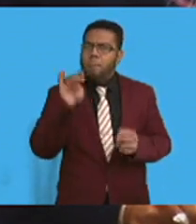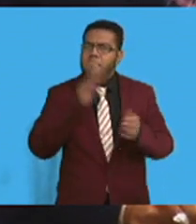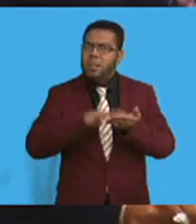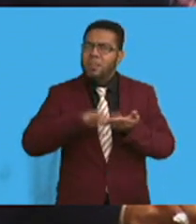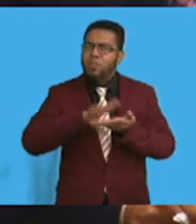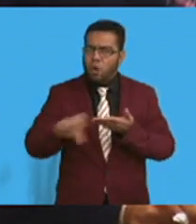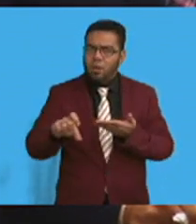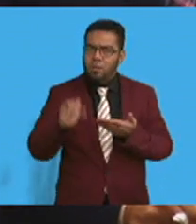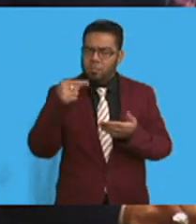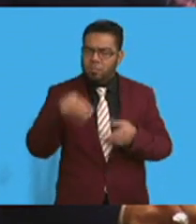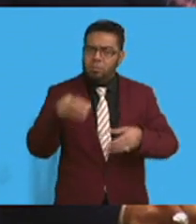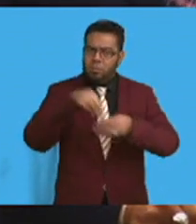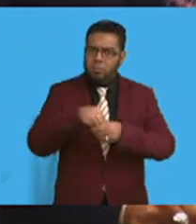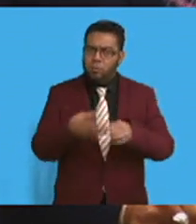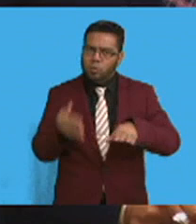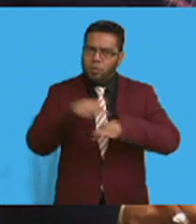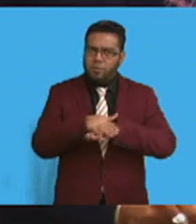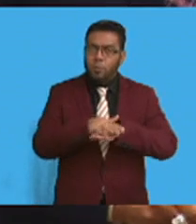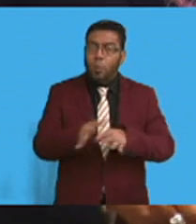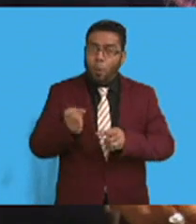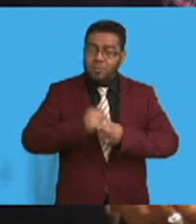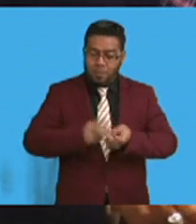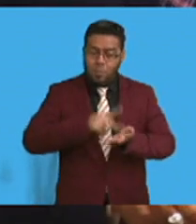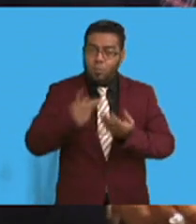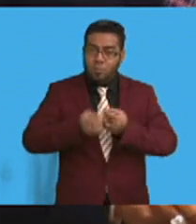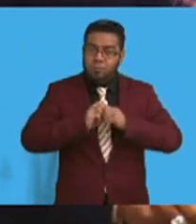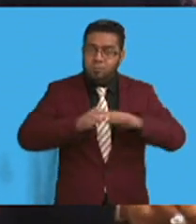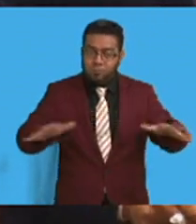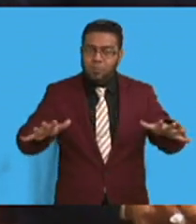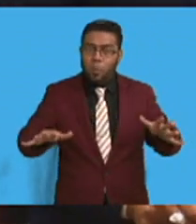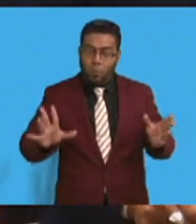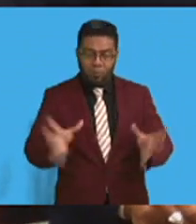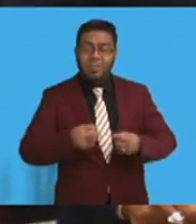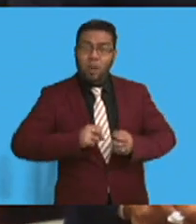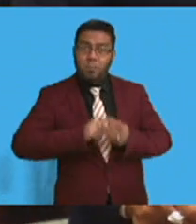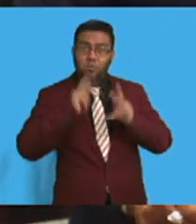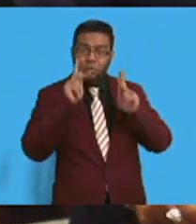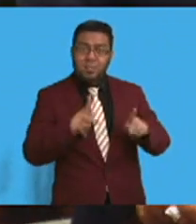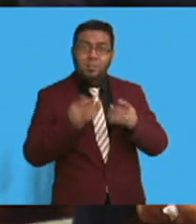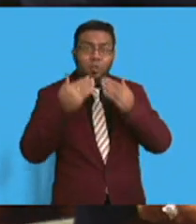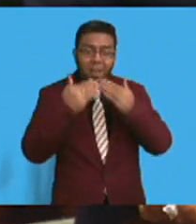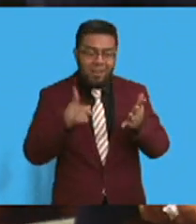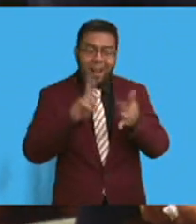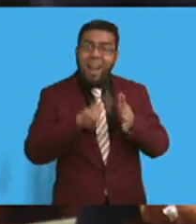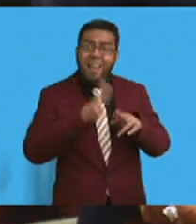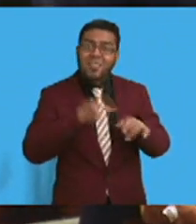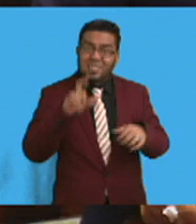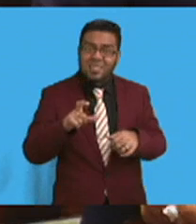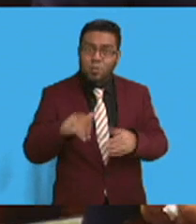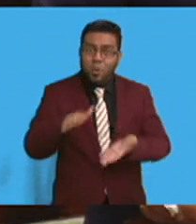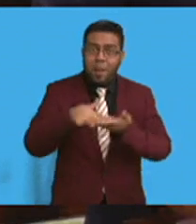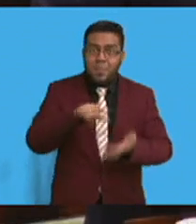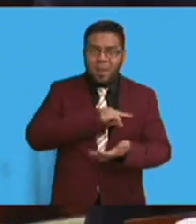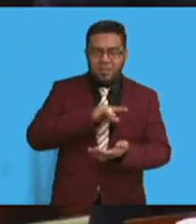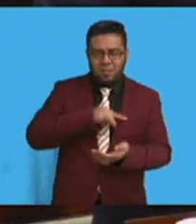costs and premiums once the scheme rolls out. I would like to take this opportunity, Madam Speaker, to thank IFC for helping us move on